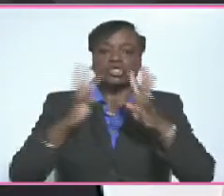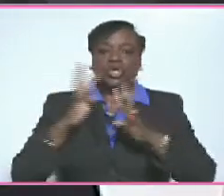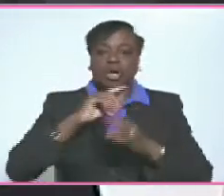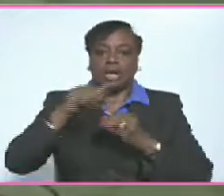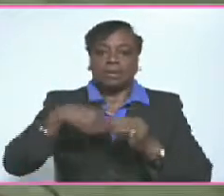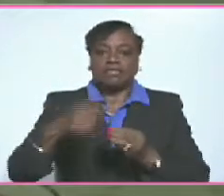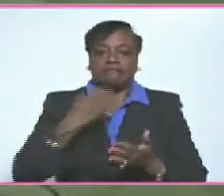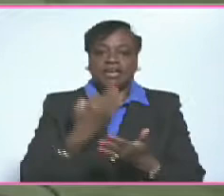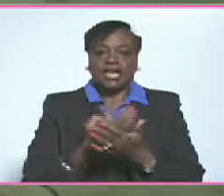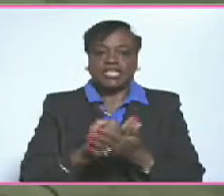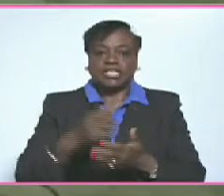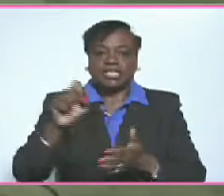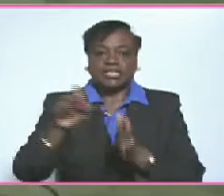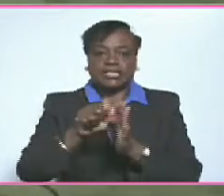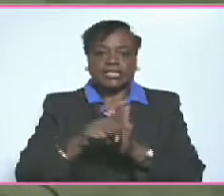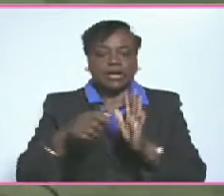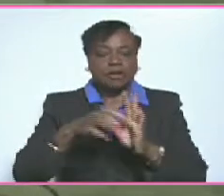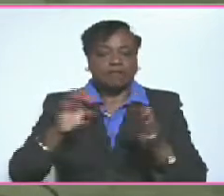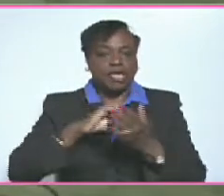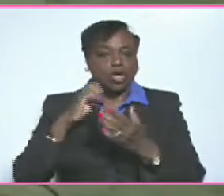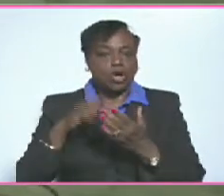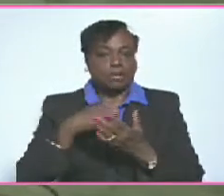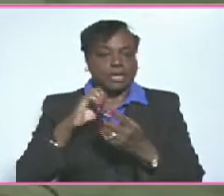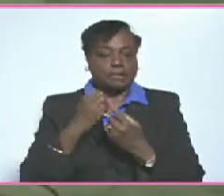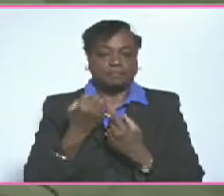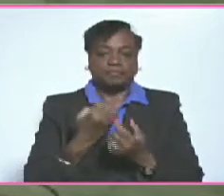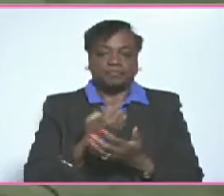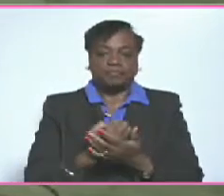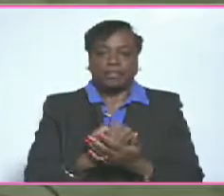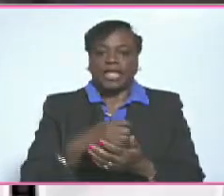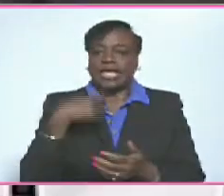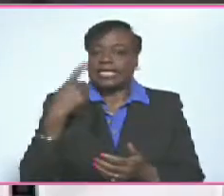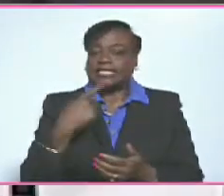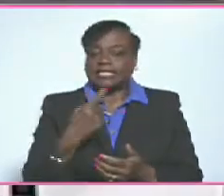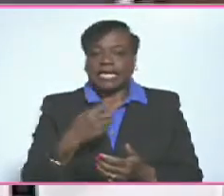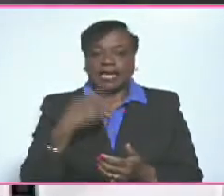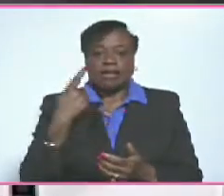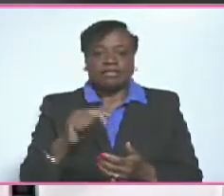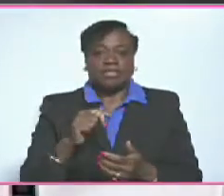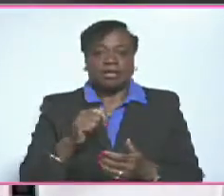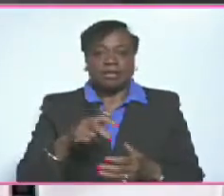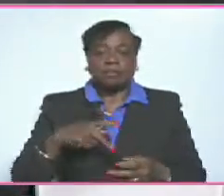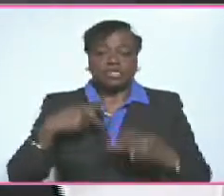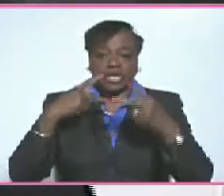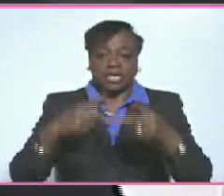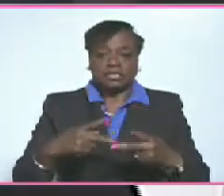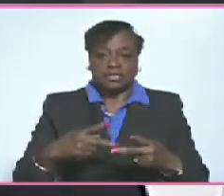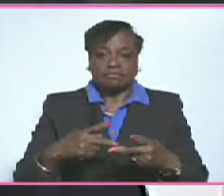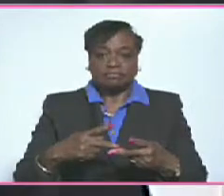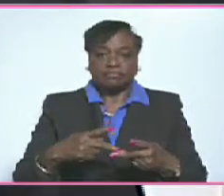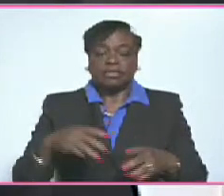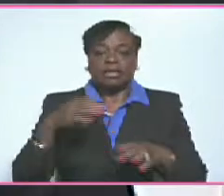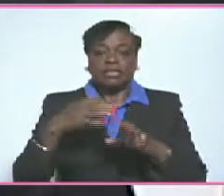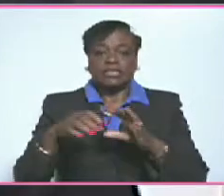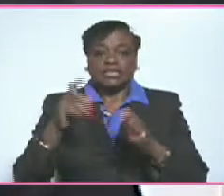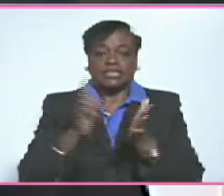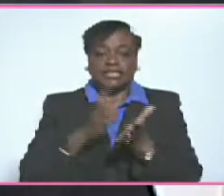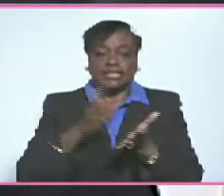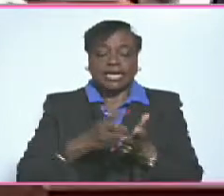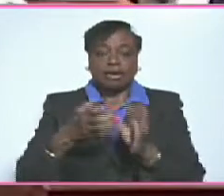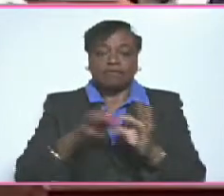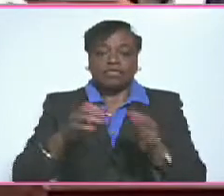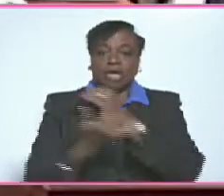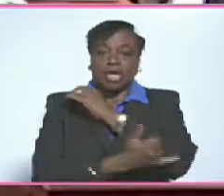economy while in Parliament Thursday. He admitted that the projected deficit of the country that he submitted during the budget debate earlier this year was